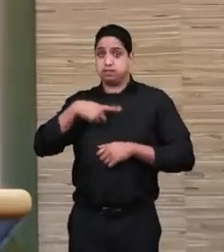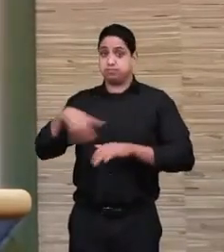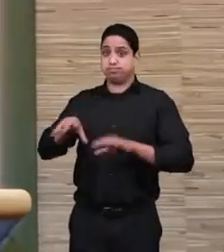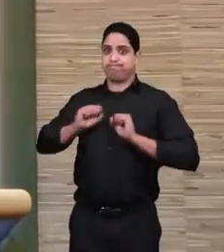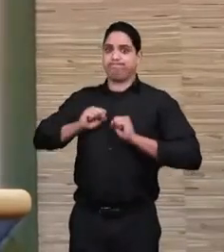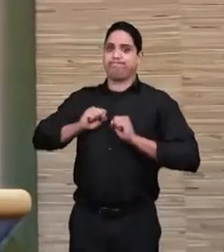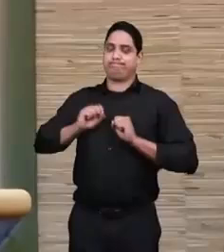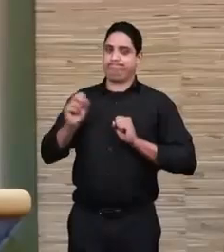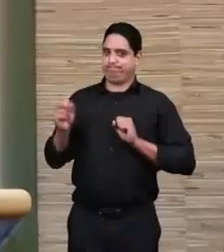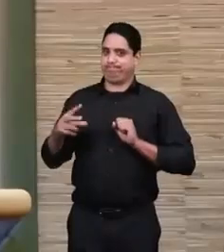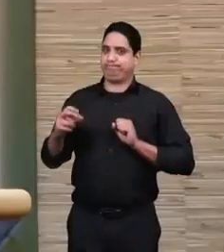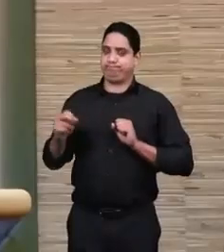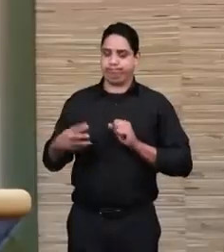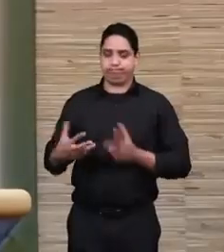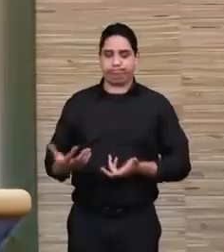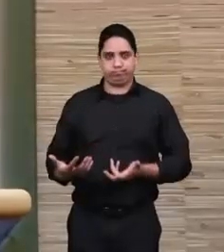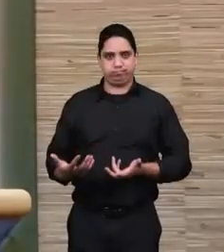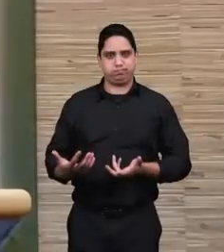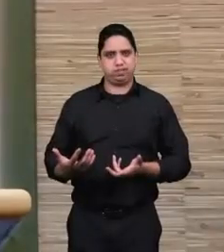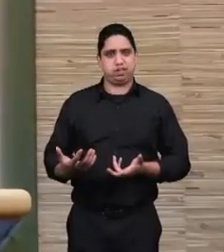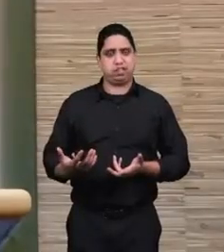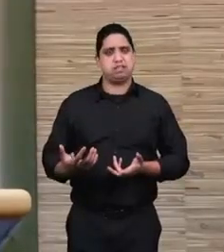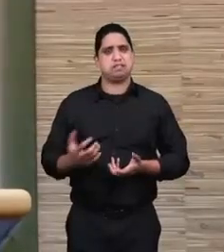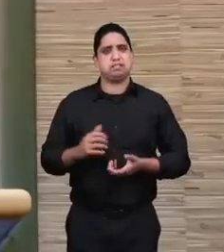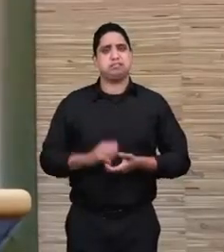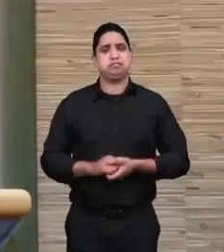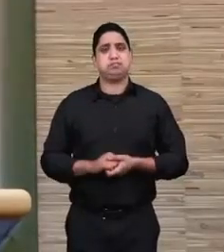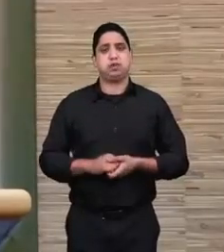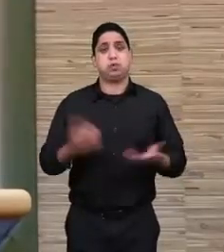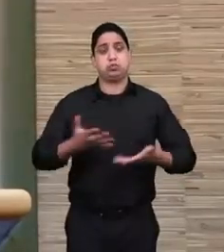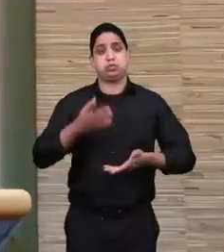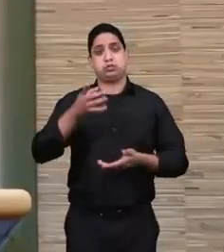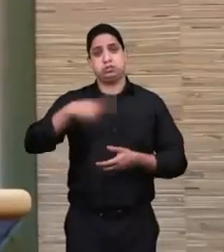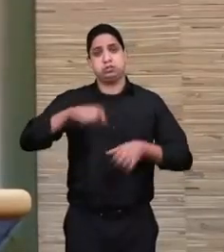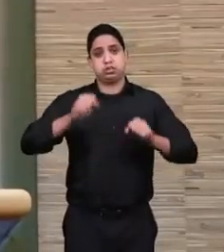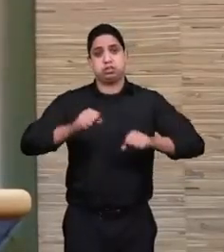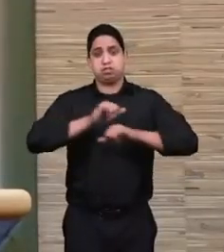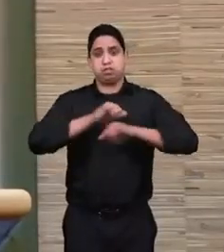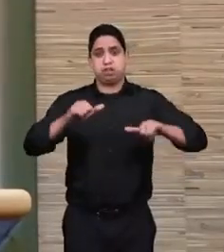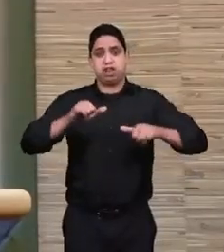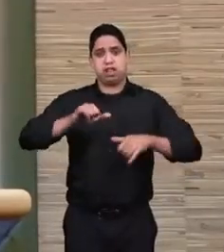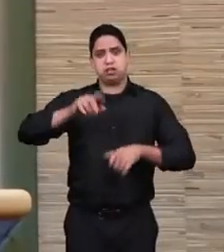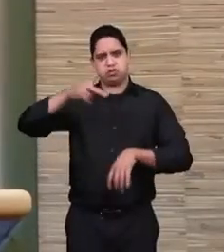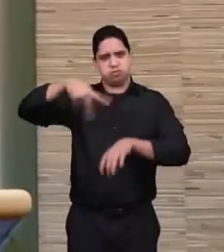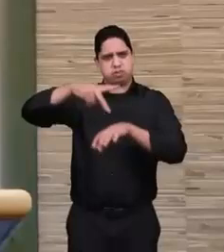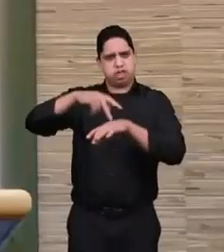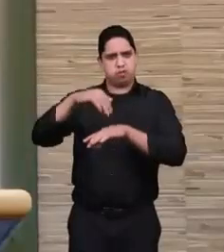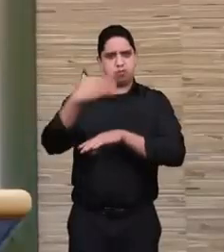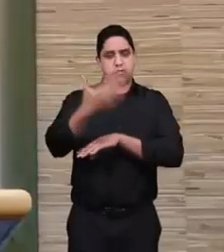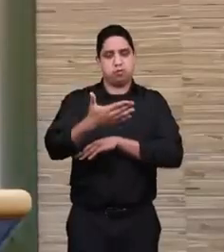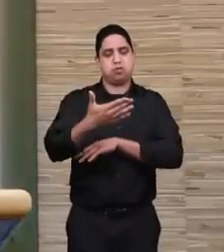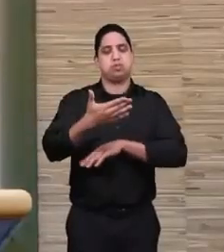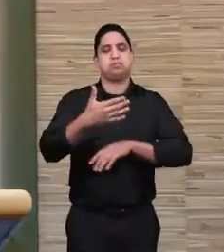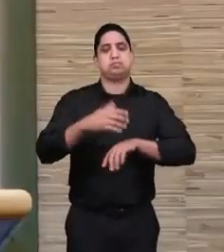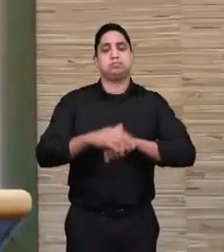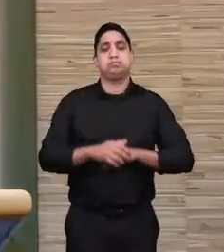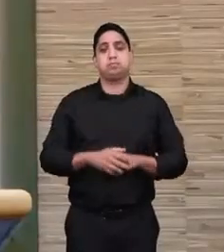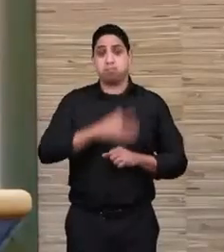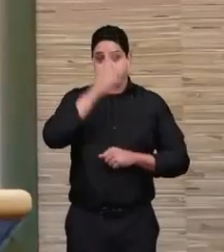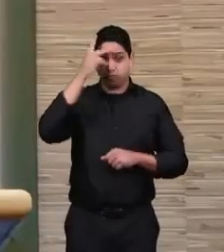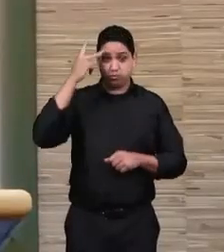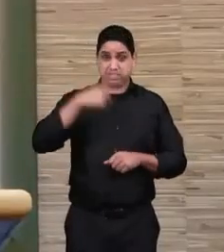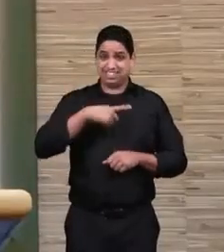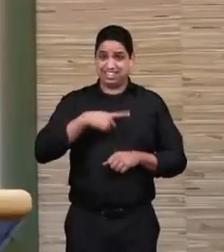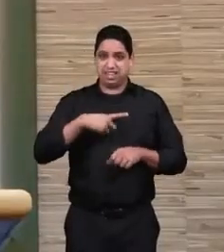We can also say that in Europe, or rather abroad, the number of people infected is